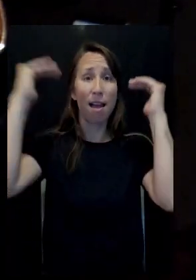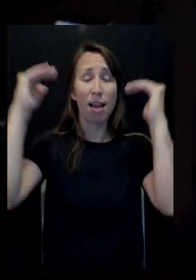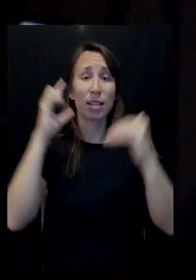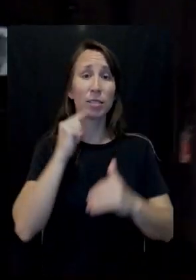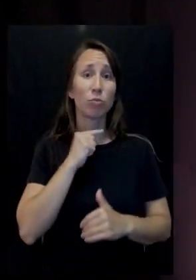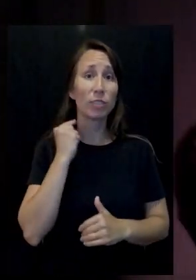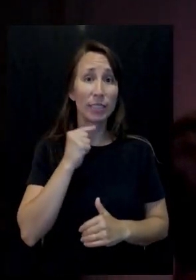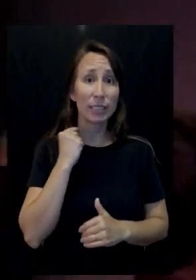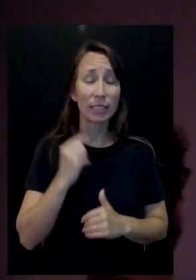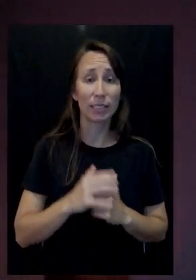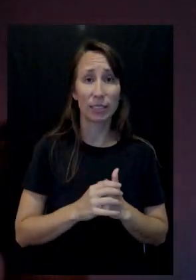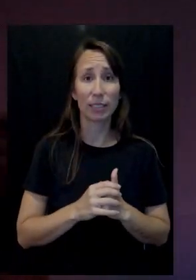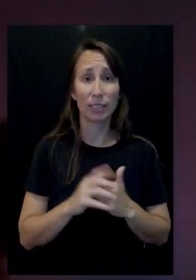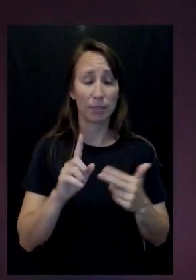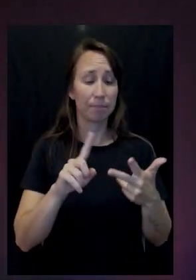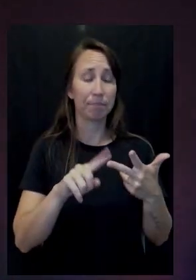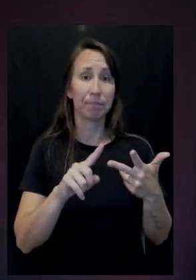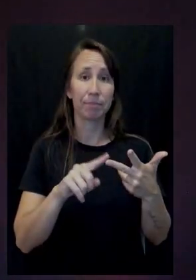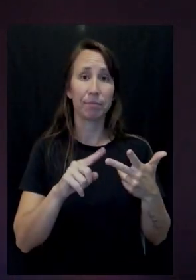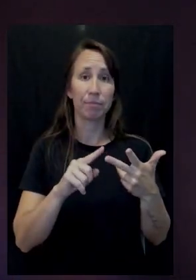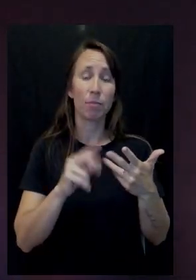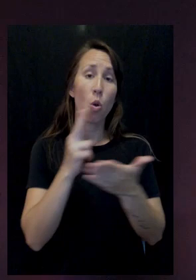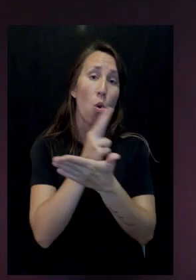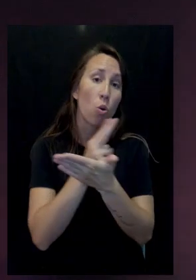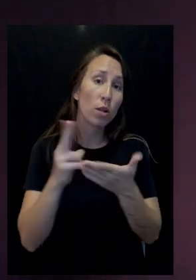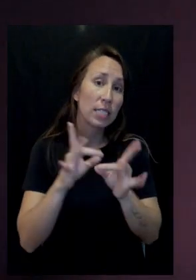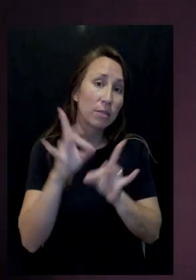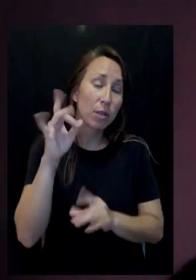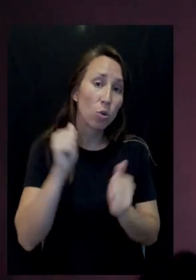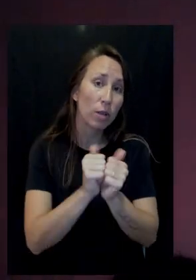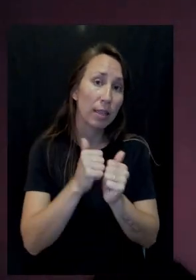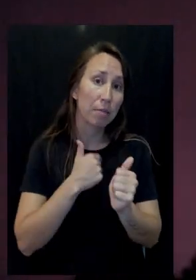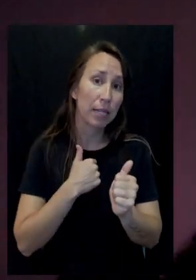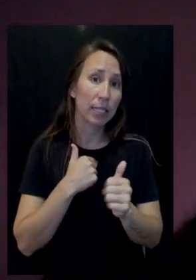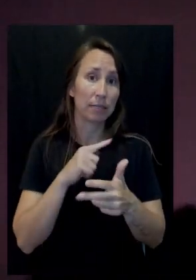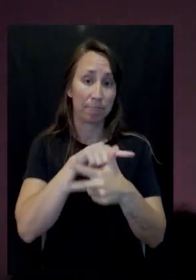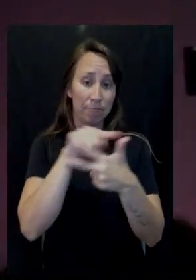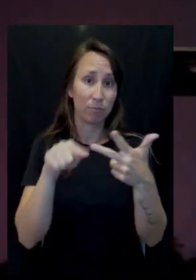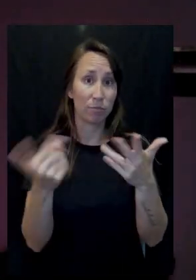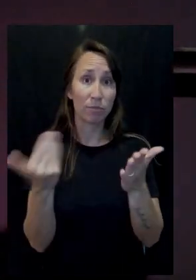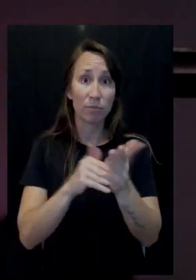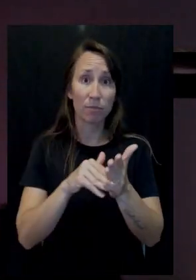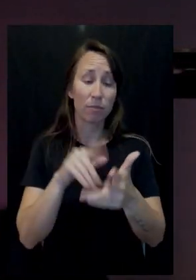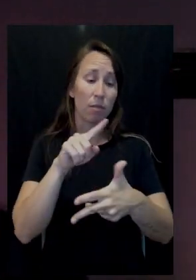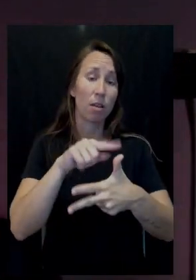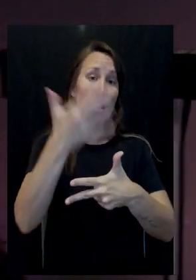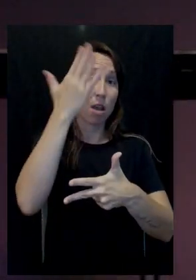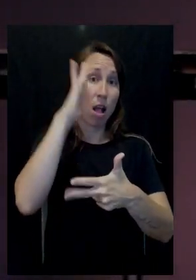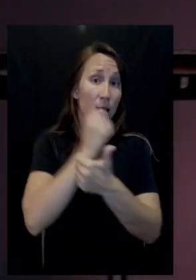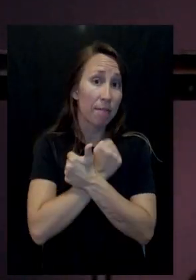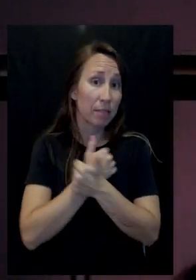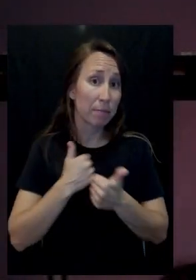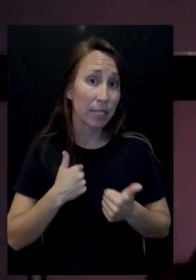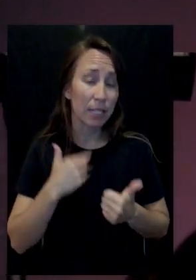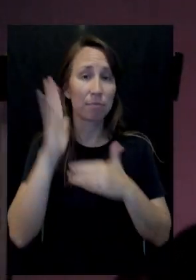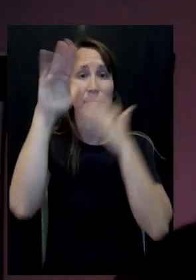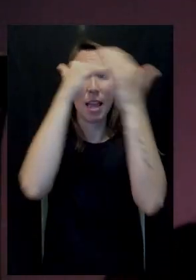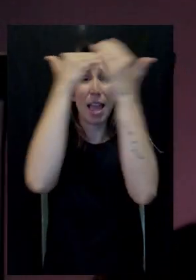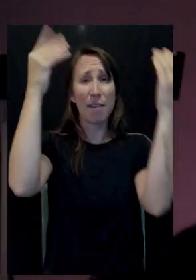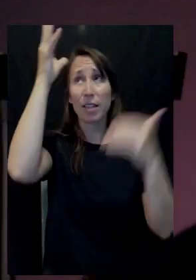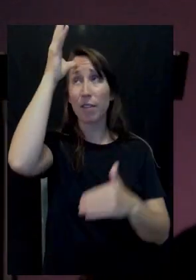And three, the Holy Spirit is with me. I'm going to say those three things again. God loves me. He's my heavenly